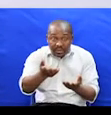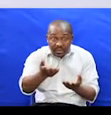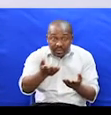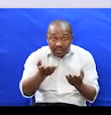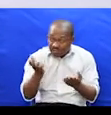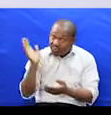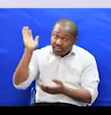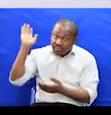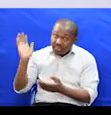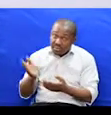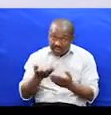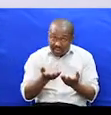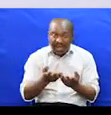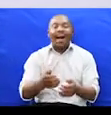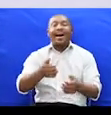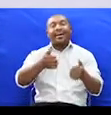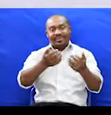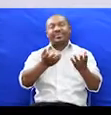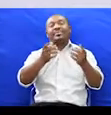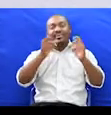lesson? No. Very good.